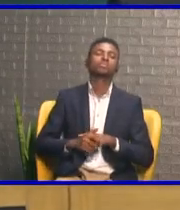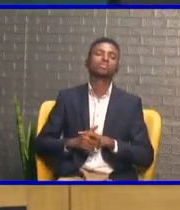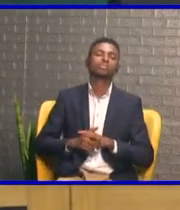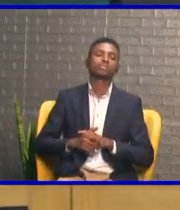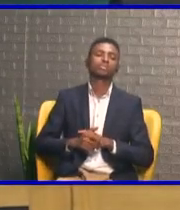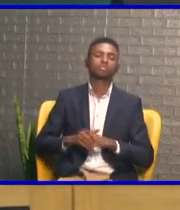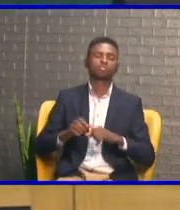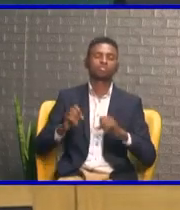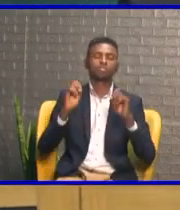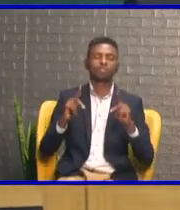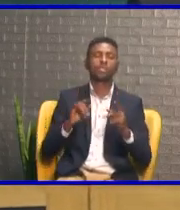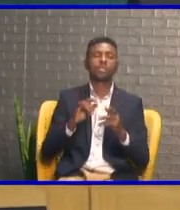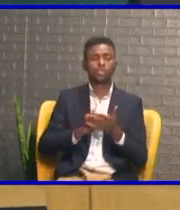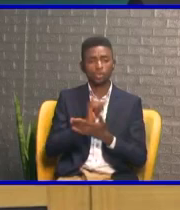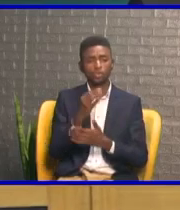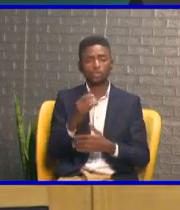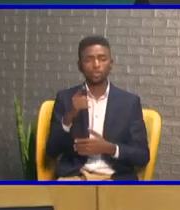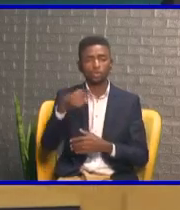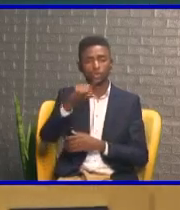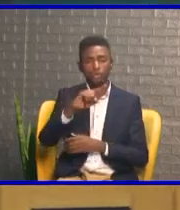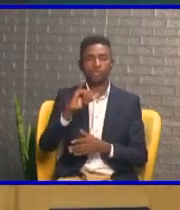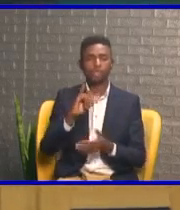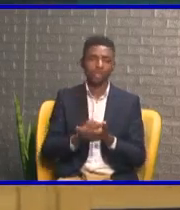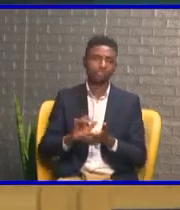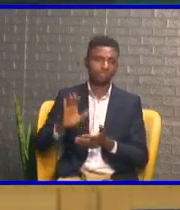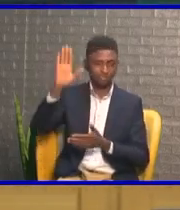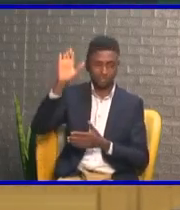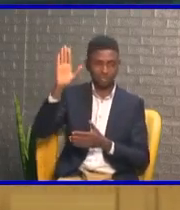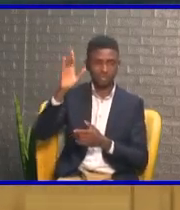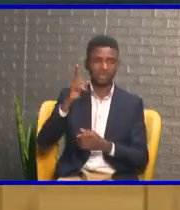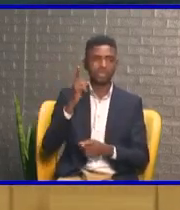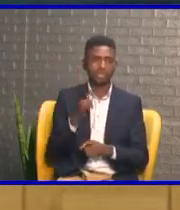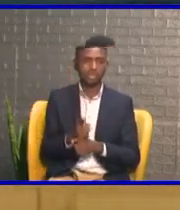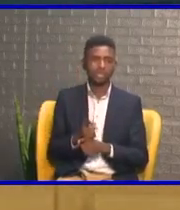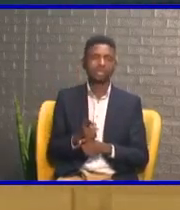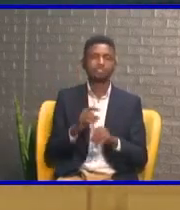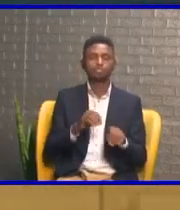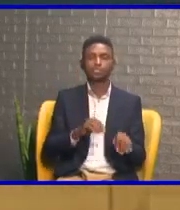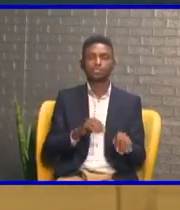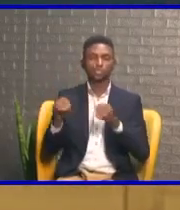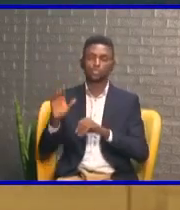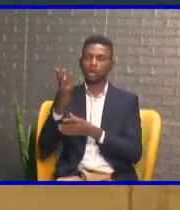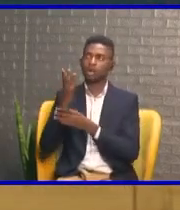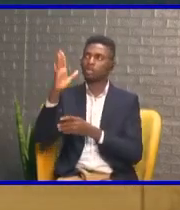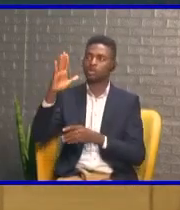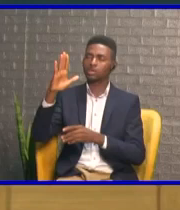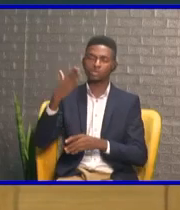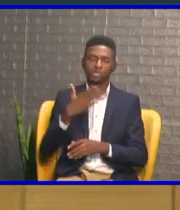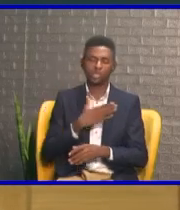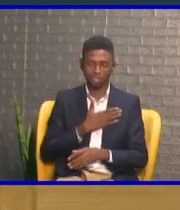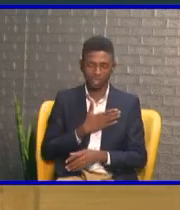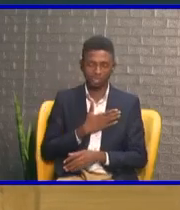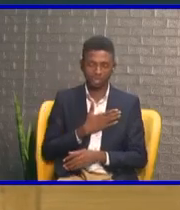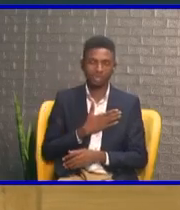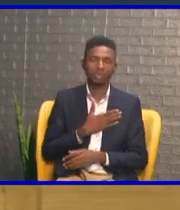All right, those of you who put up your hand, just put it on your chest here. as a point